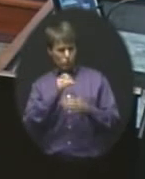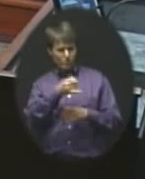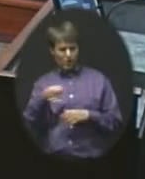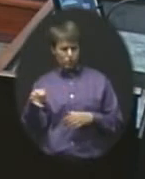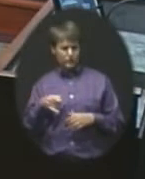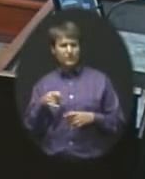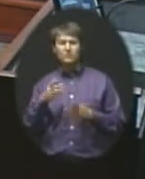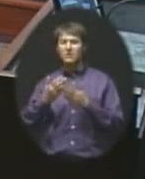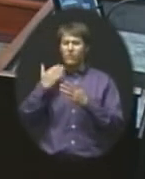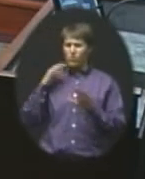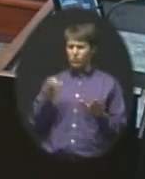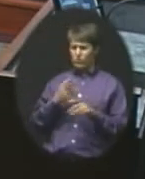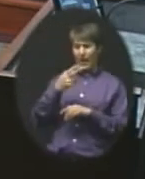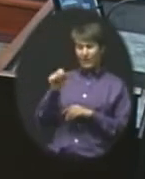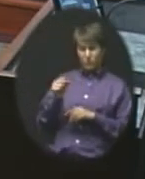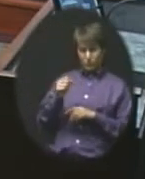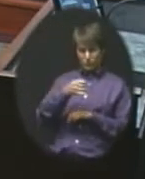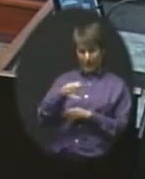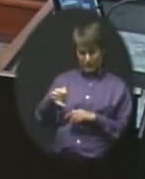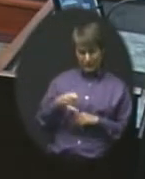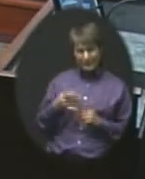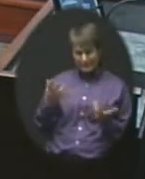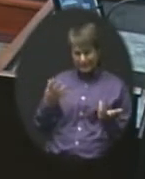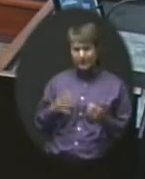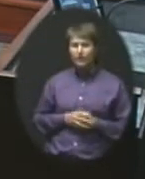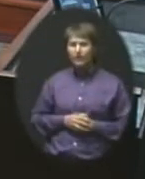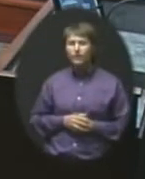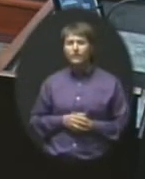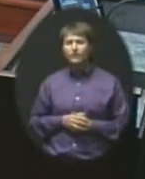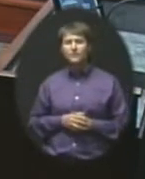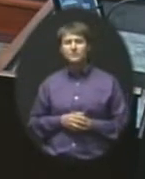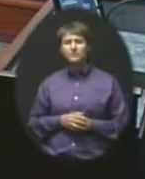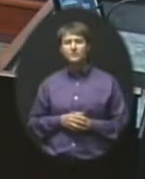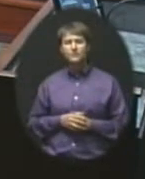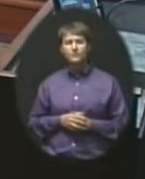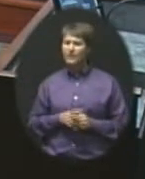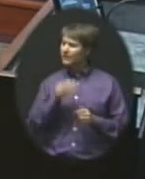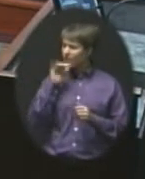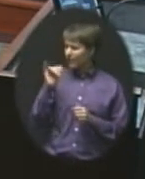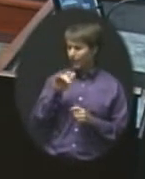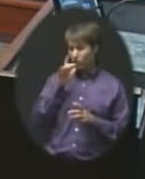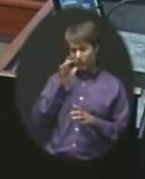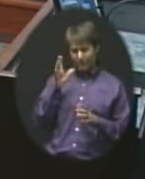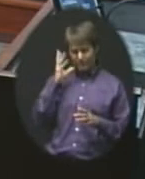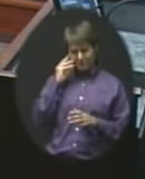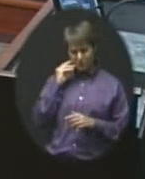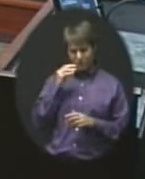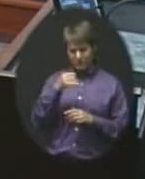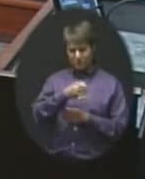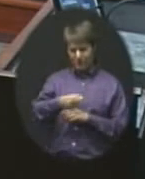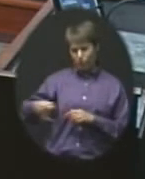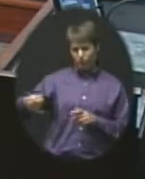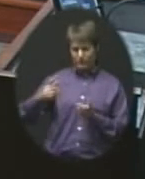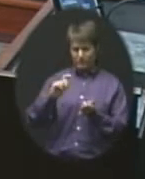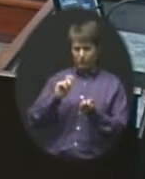boundaries. Warm us up, right? Exactly. I agree. And it's not like we haven't done a boundary change in the